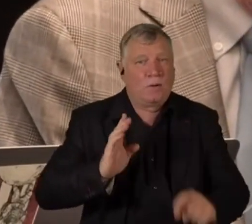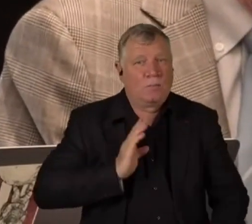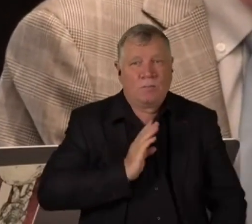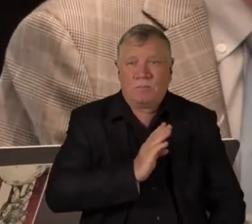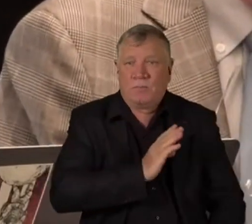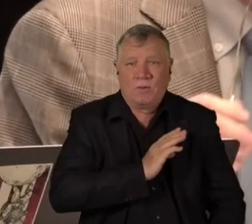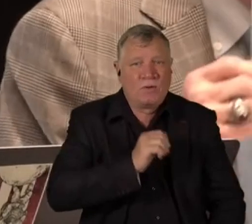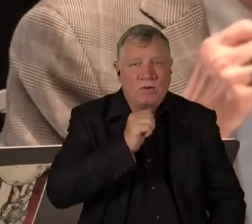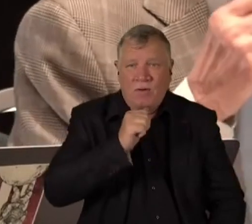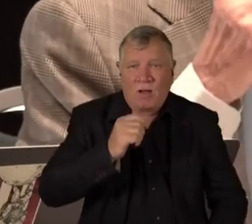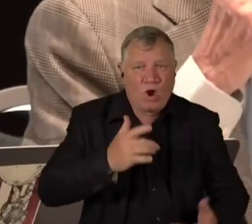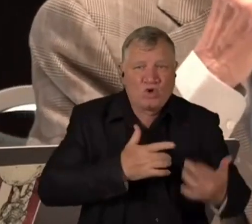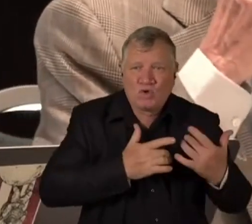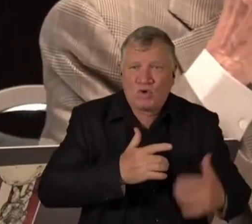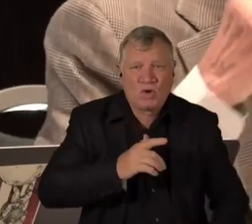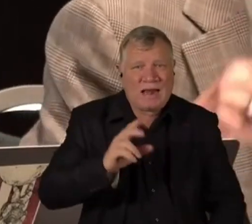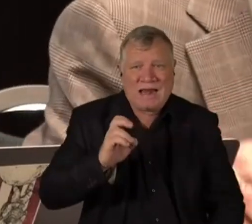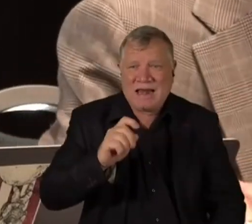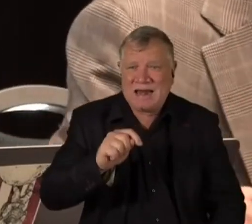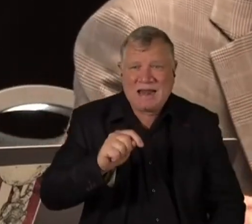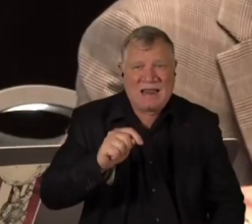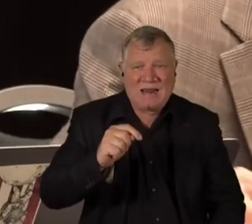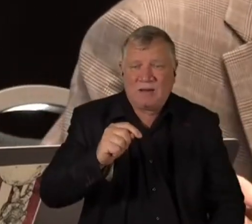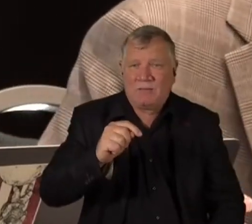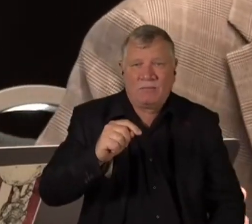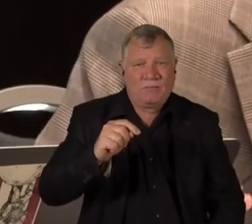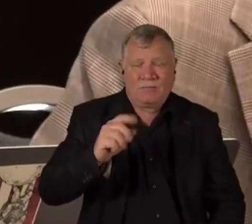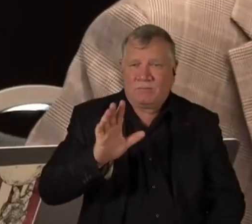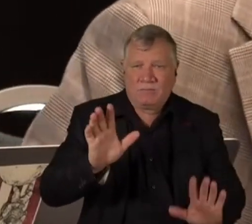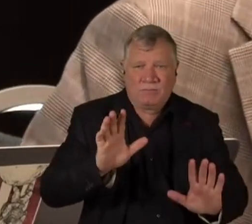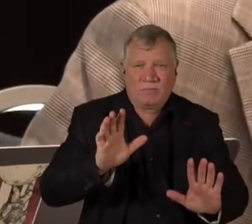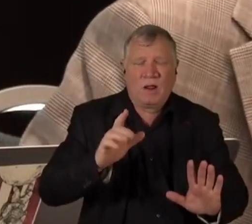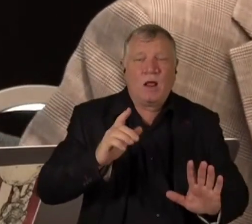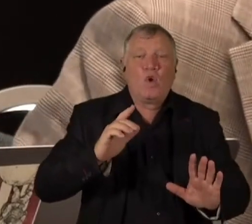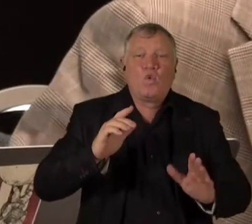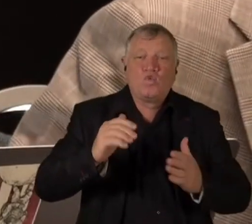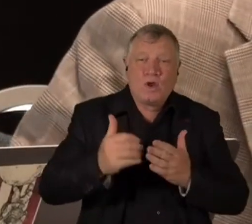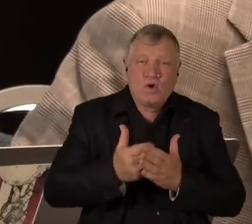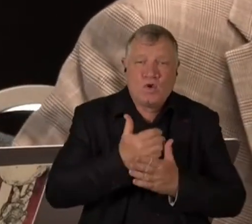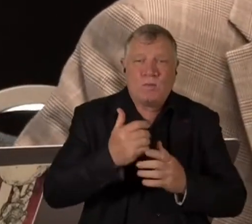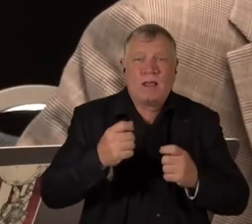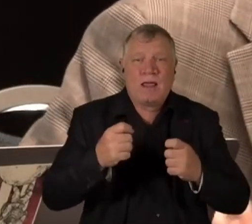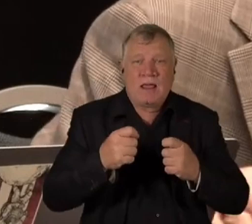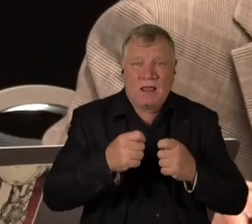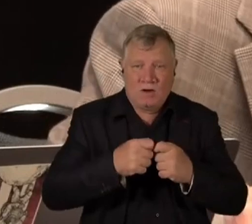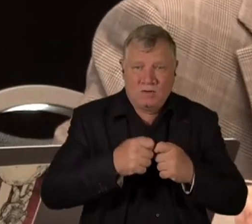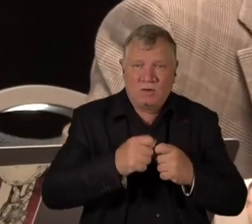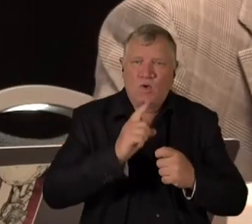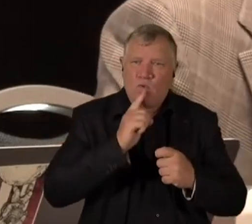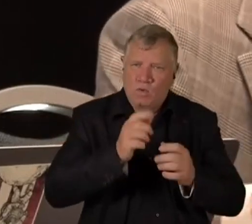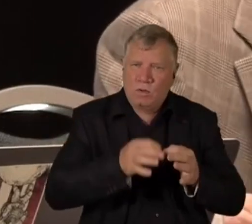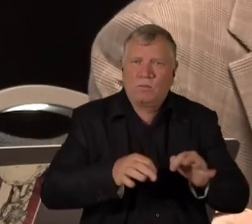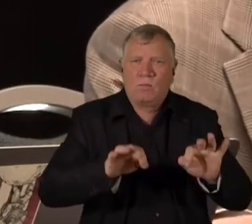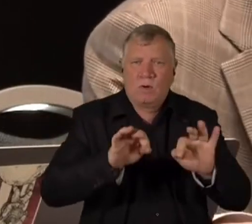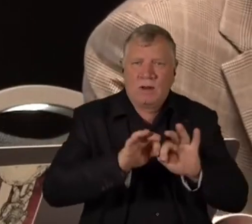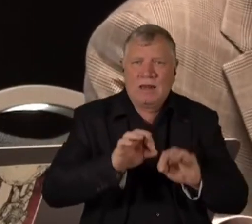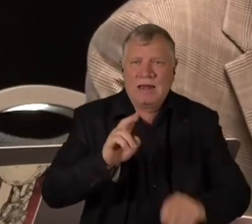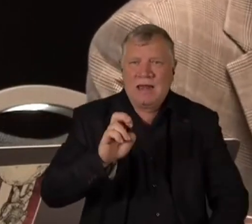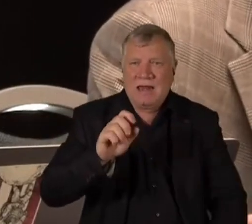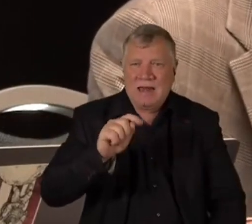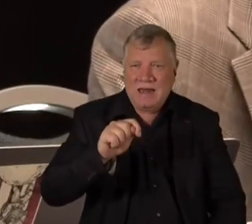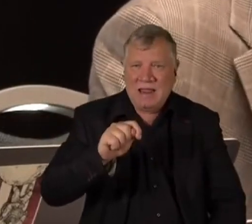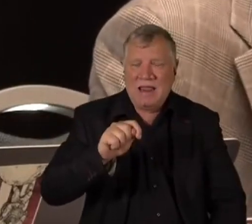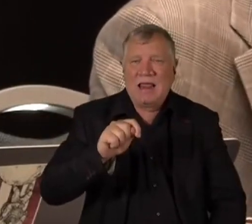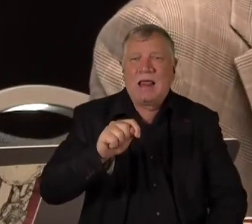metering. Renewable energy is a key element of Puerto Rico's energy transformation, and net metering is a